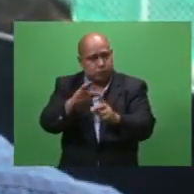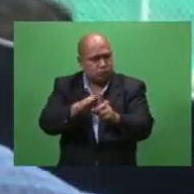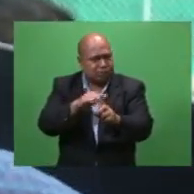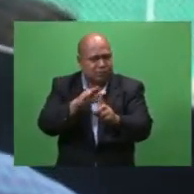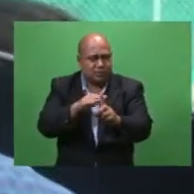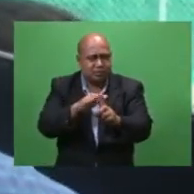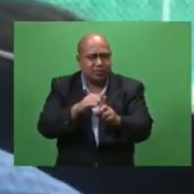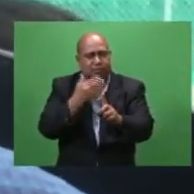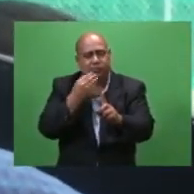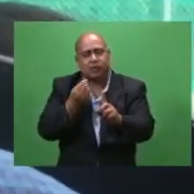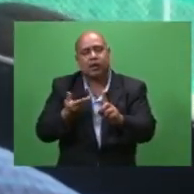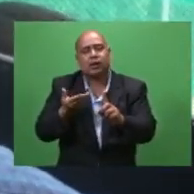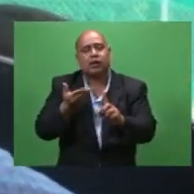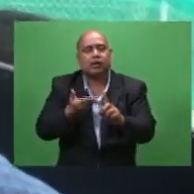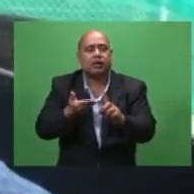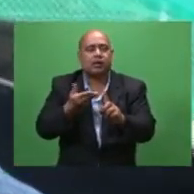of